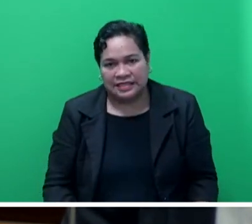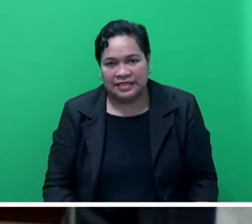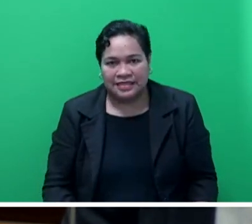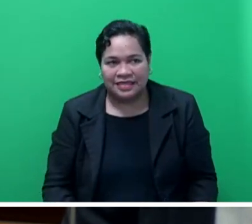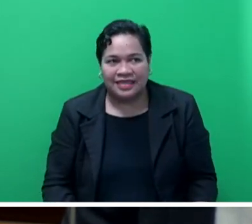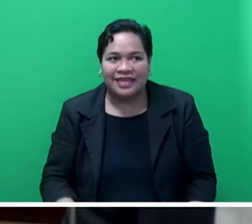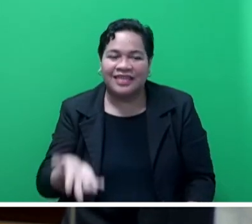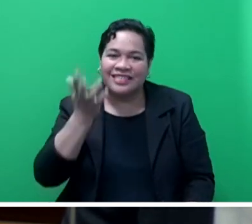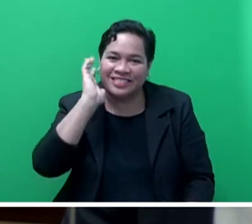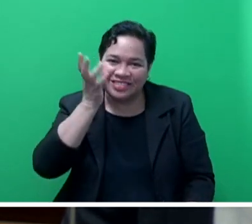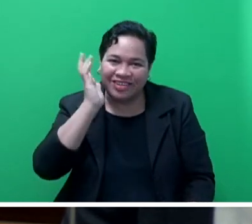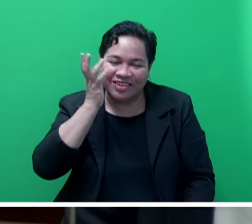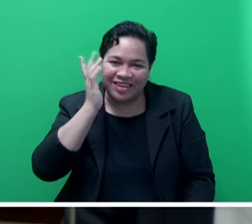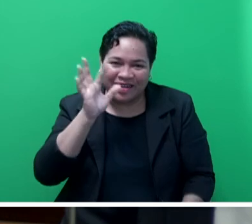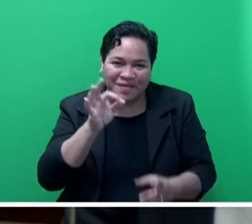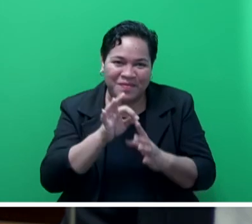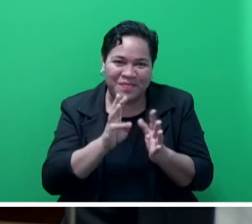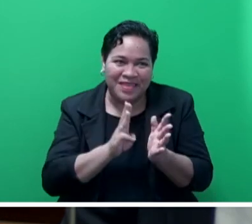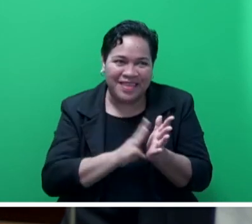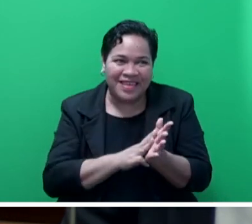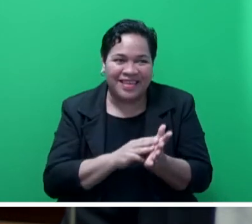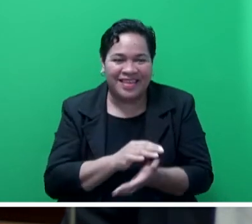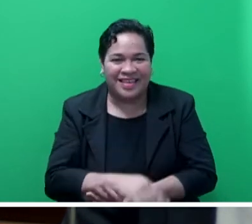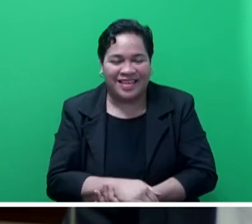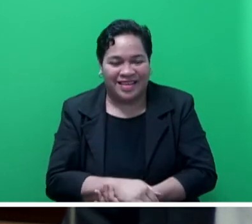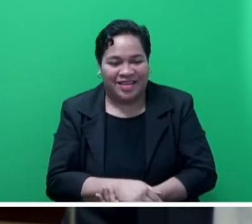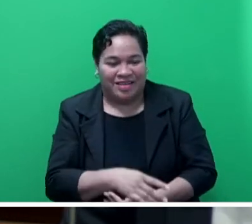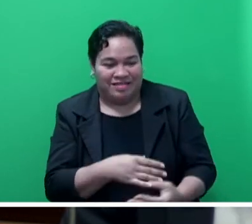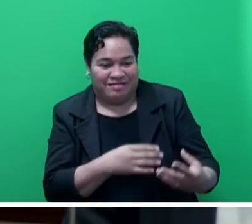Sorry, the Honourable Prime Minister just cracked a joke which I understood.